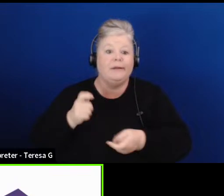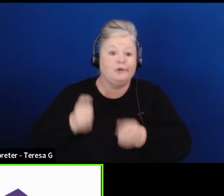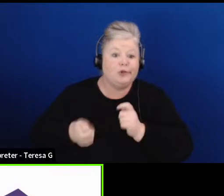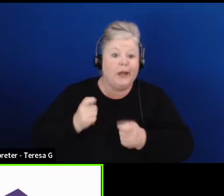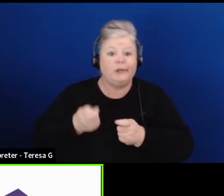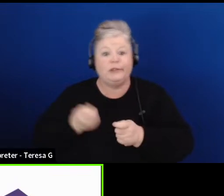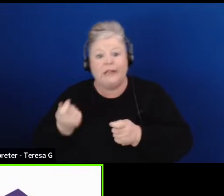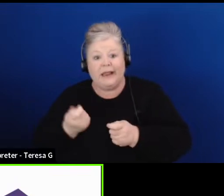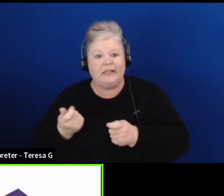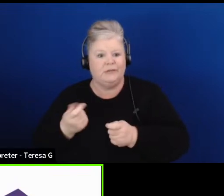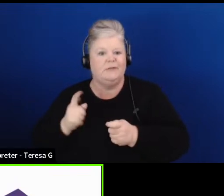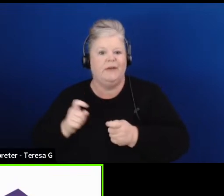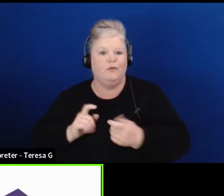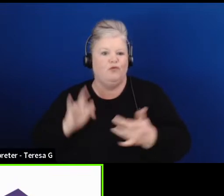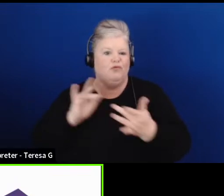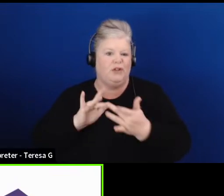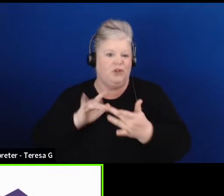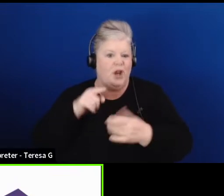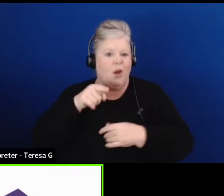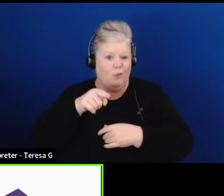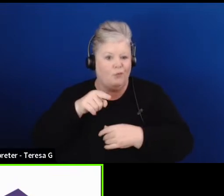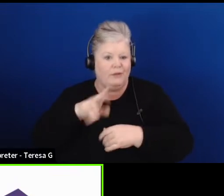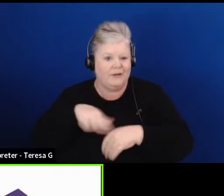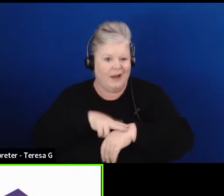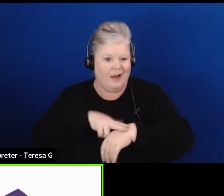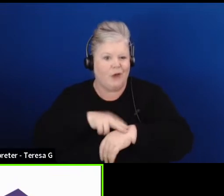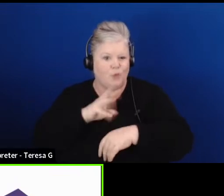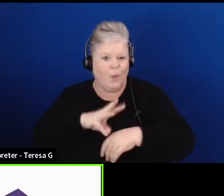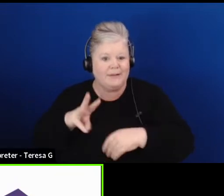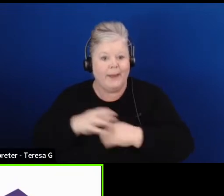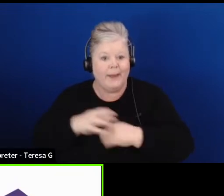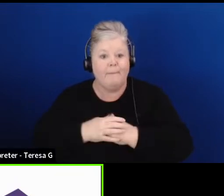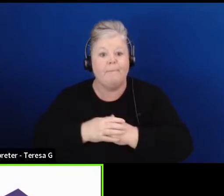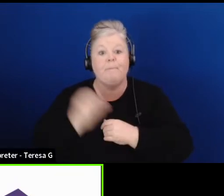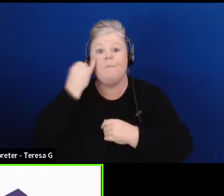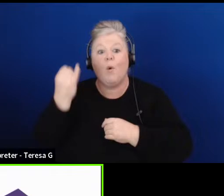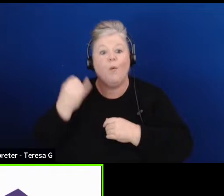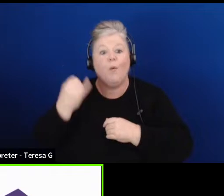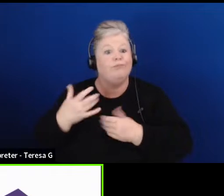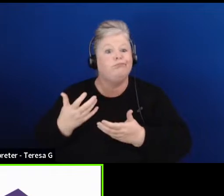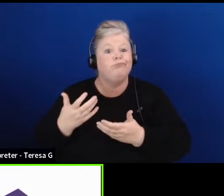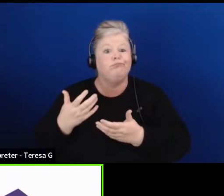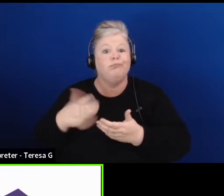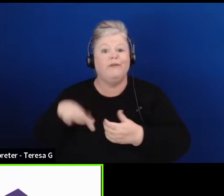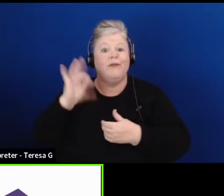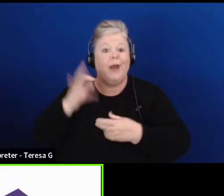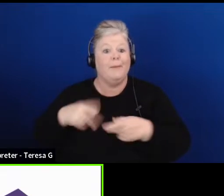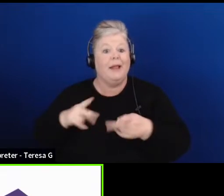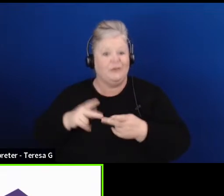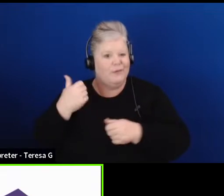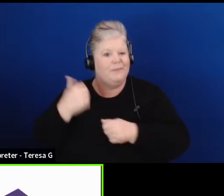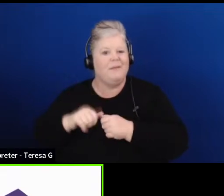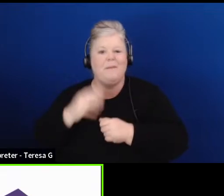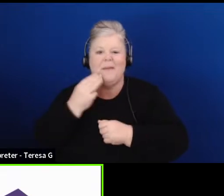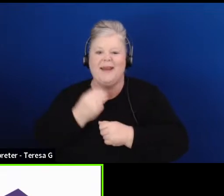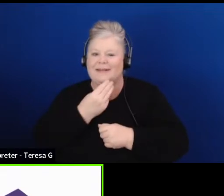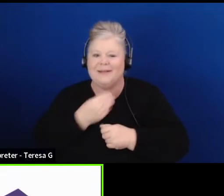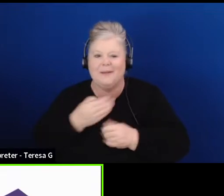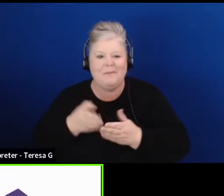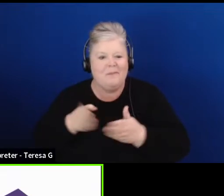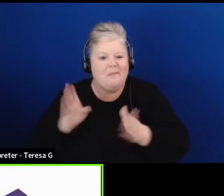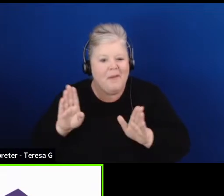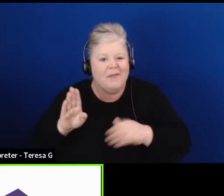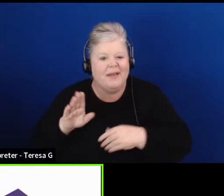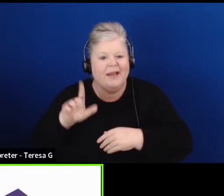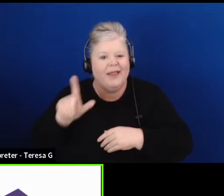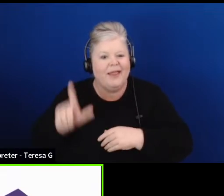whatever, you just need to reach out to them and let them know. So if you find places that, like I remember Mesa Public Library was on the list